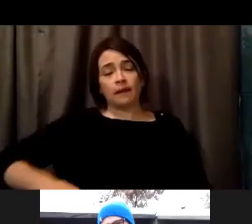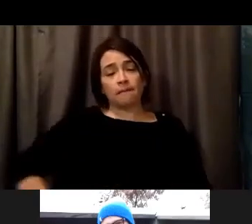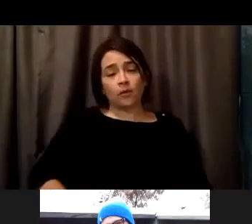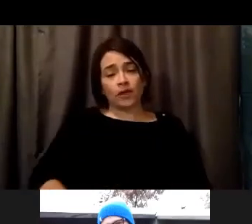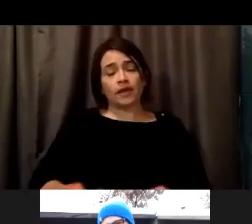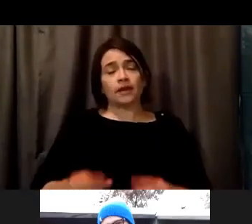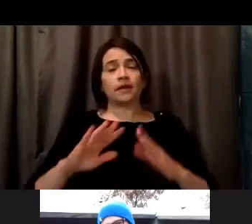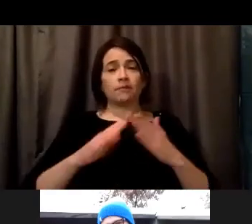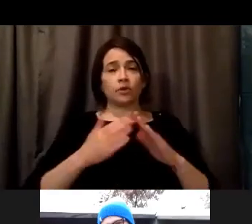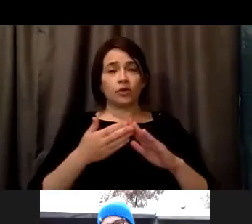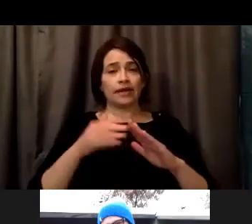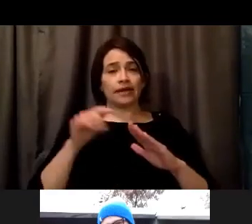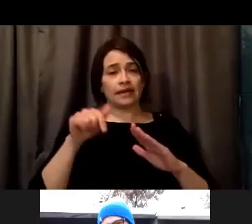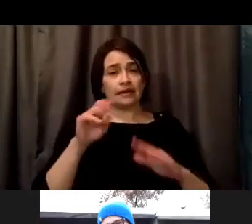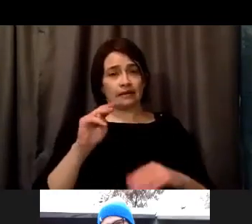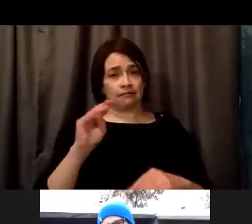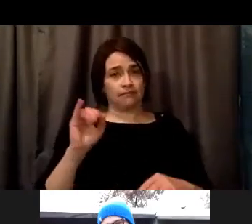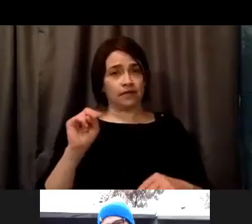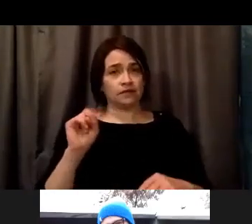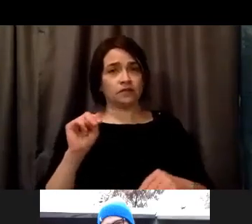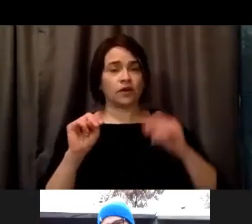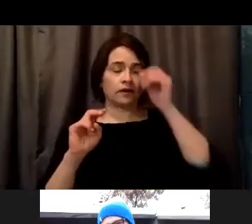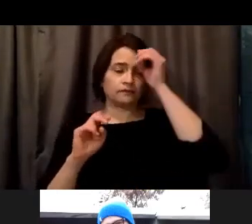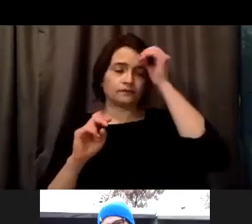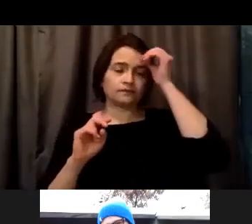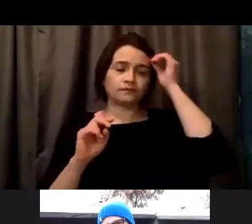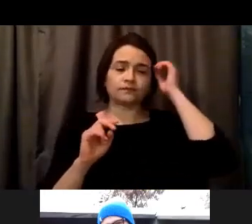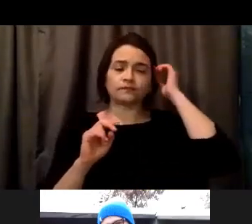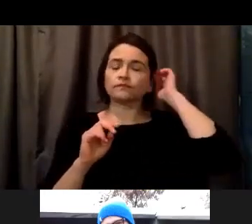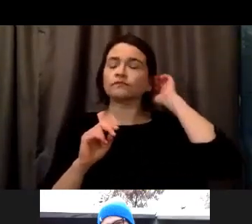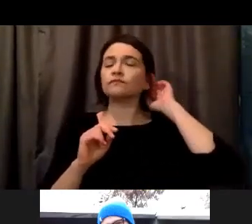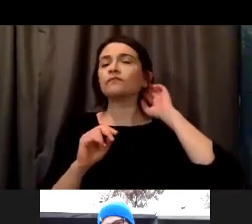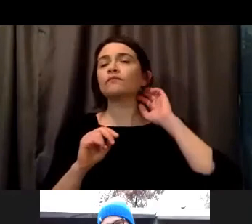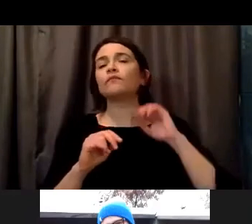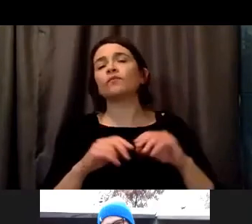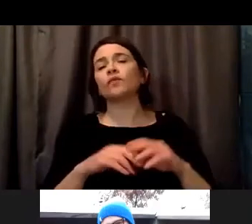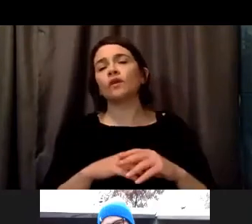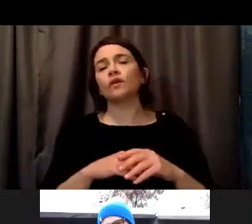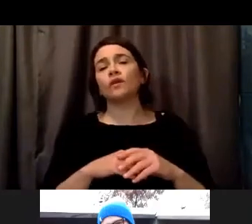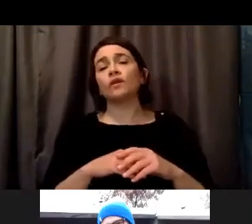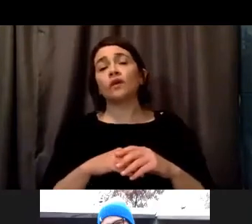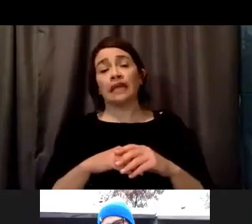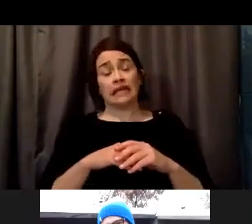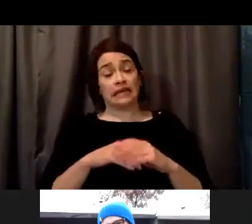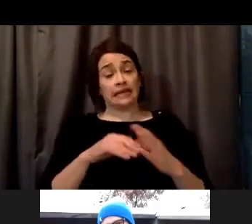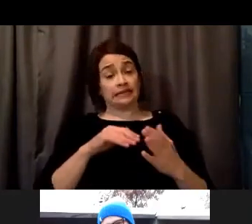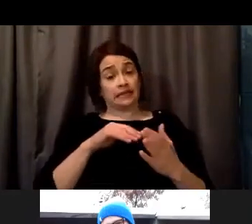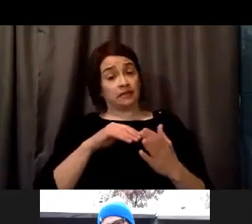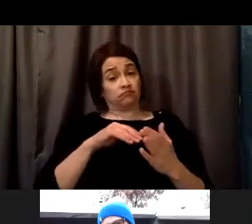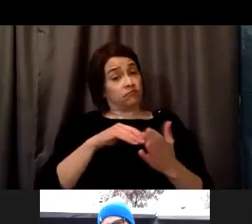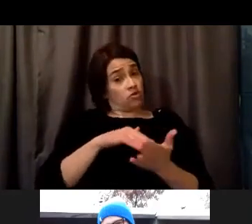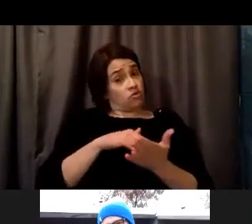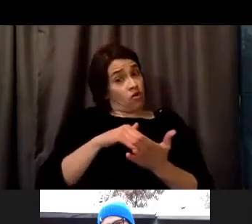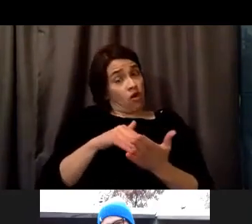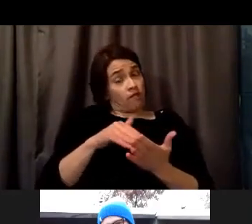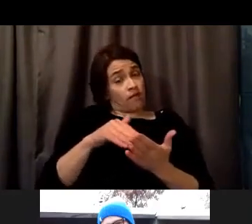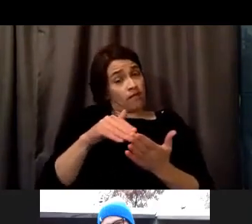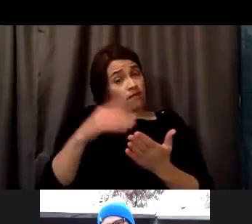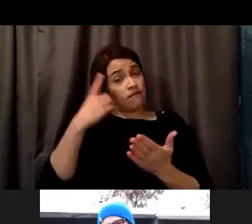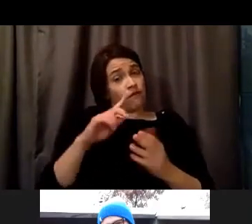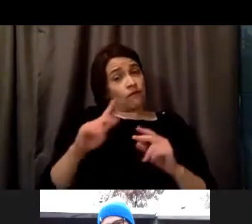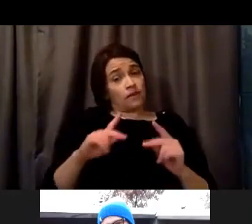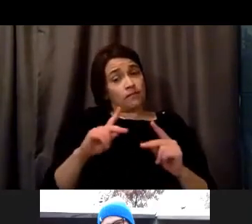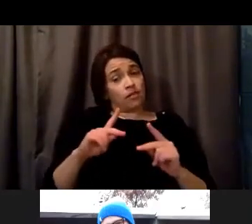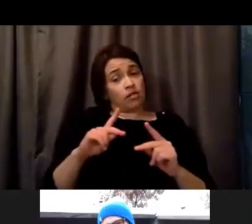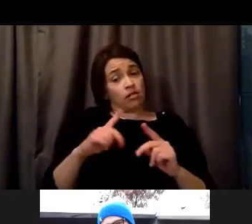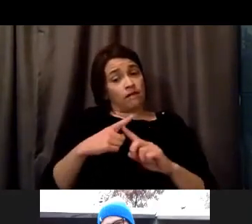how common is it for people, the community from Minnesota here, to go back to Cambodia? And what is that experience like going back to